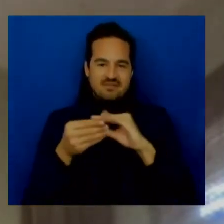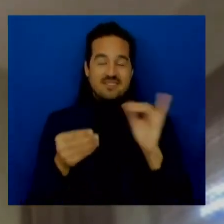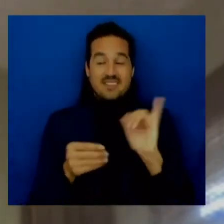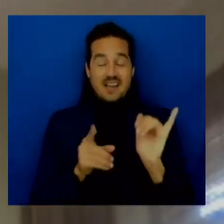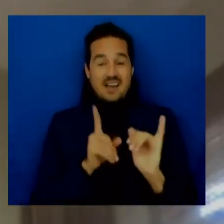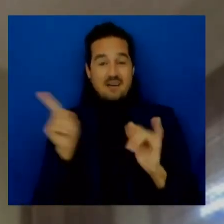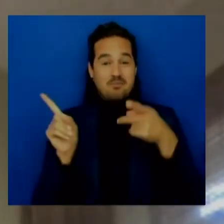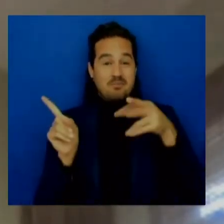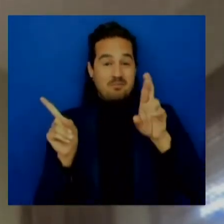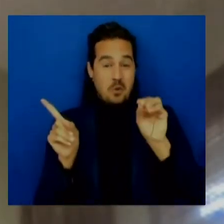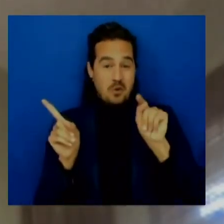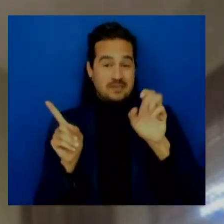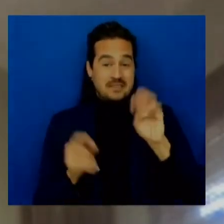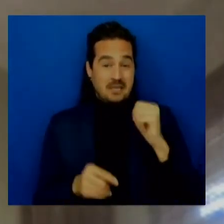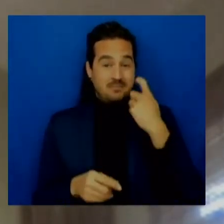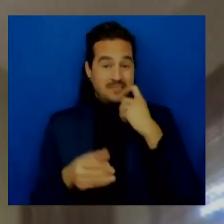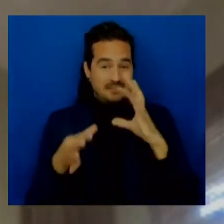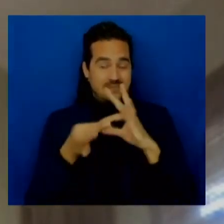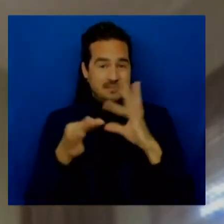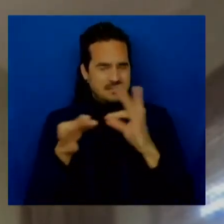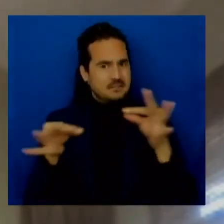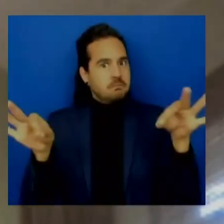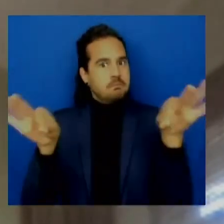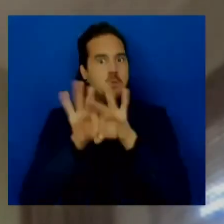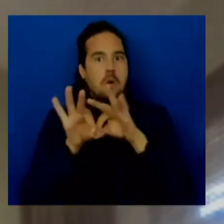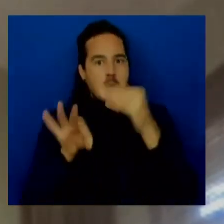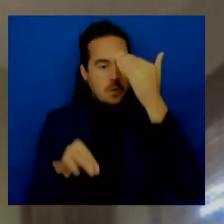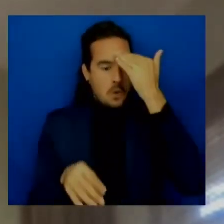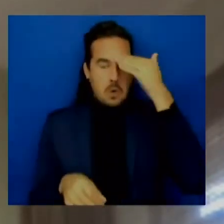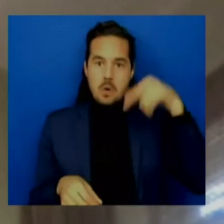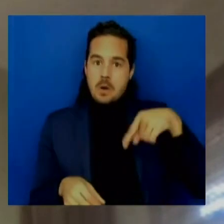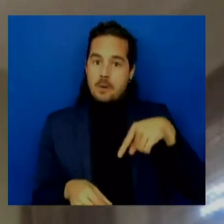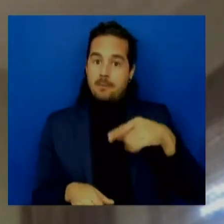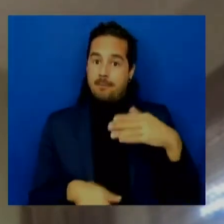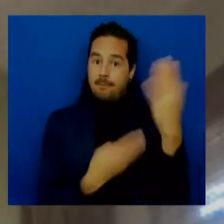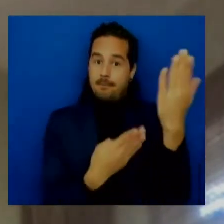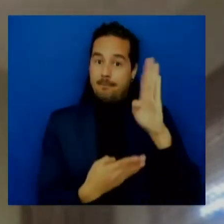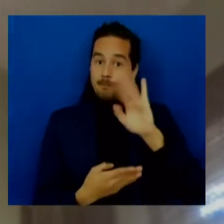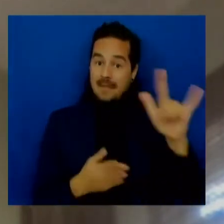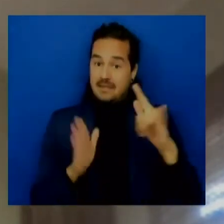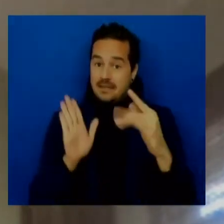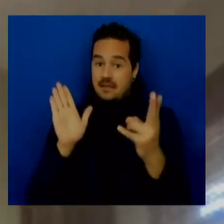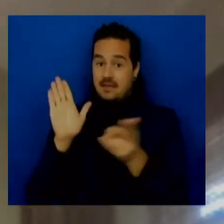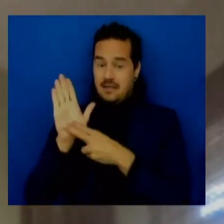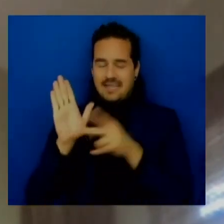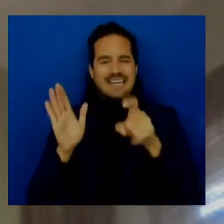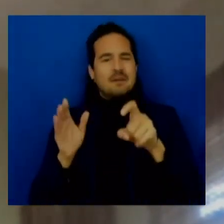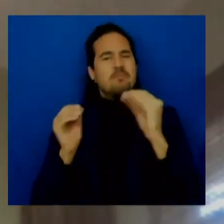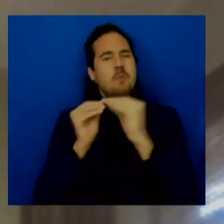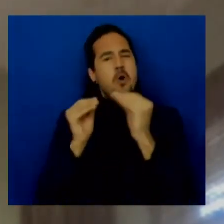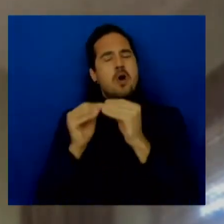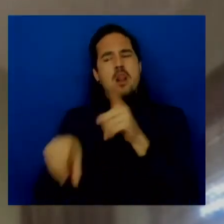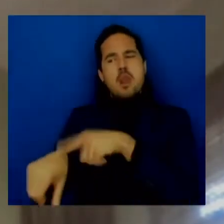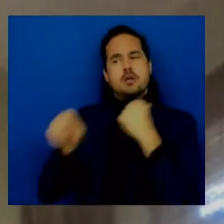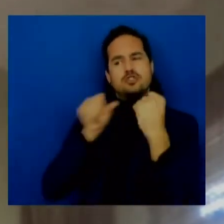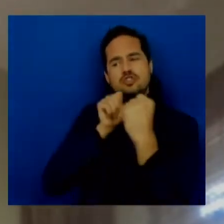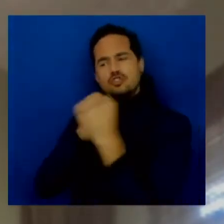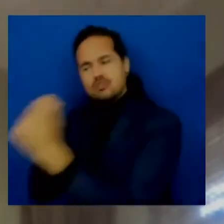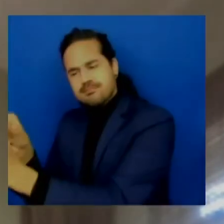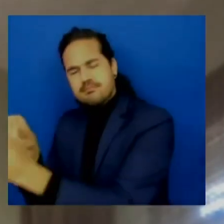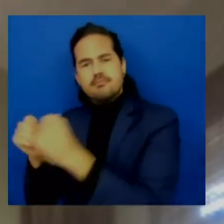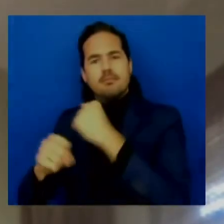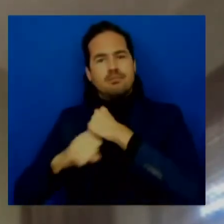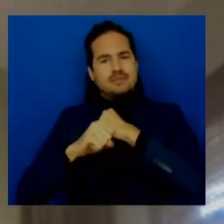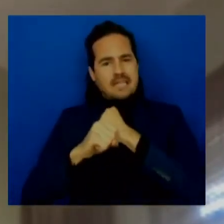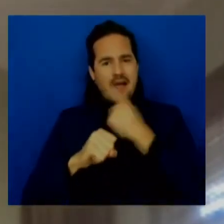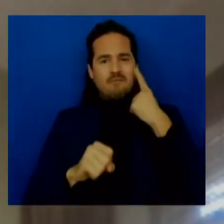that we have to get back to work on longer term protections. I do want to thank the governor and the pro tem for their collaboration in making this happen within a